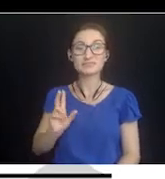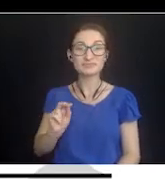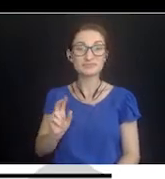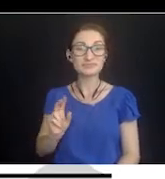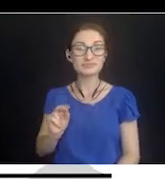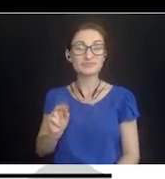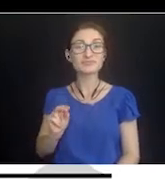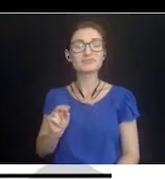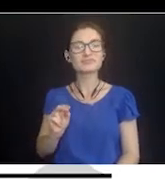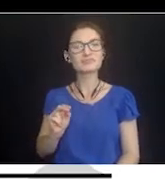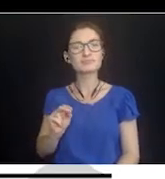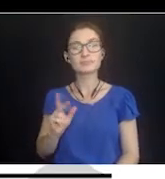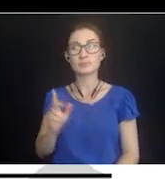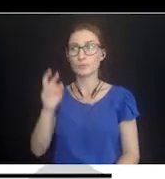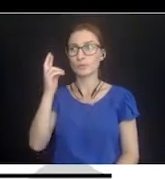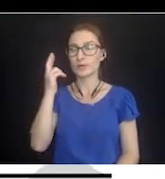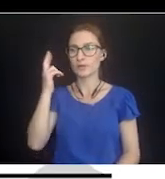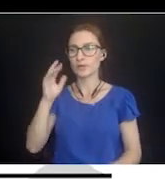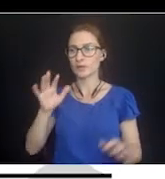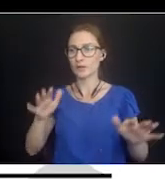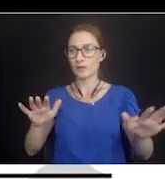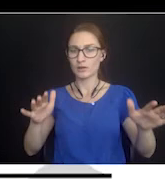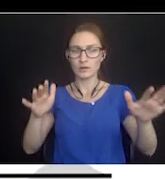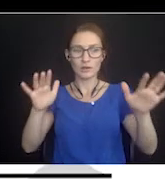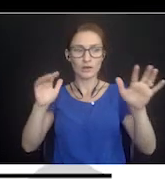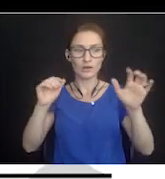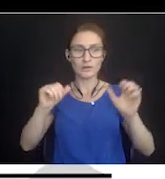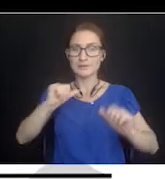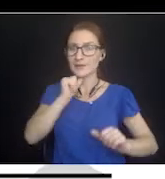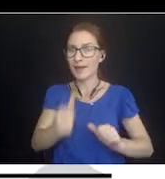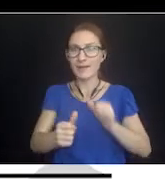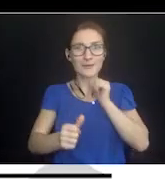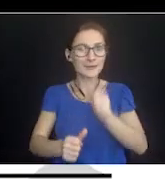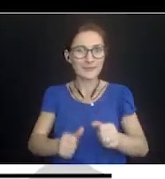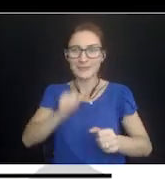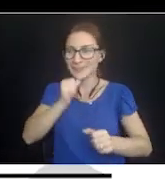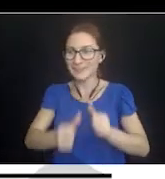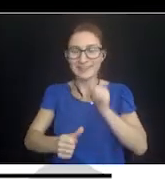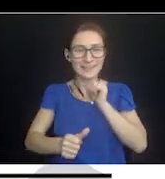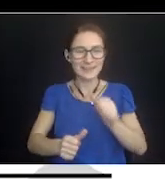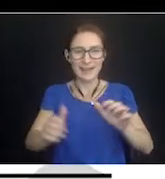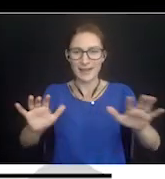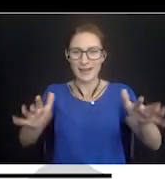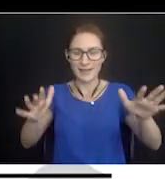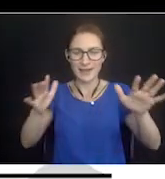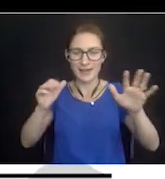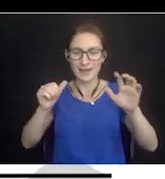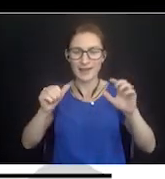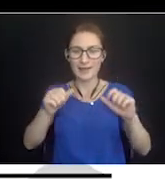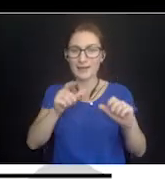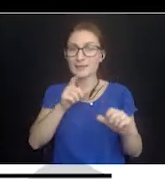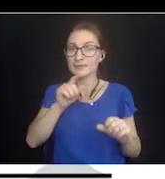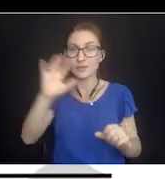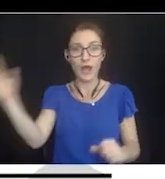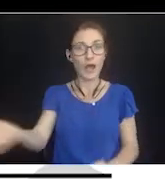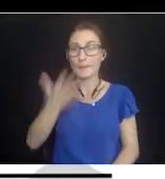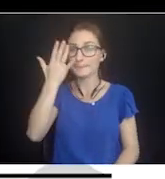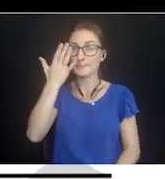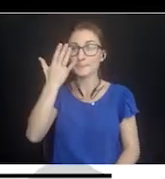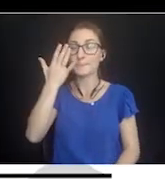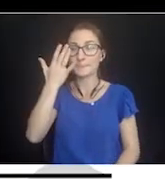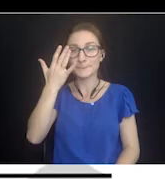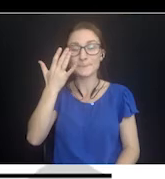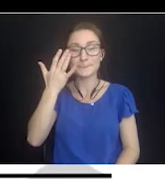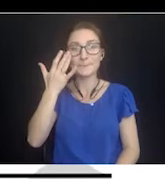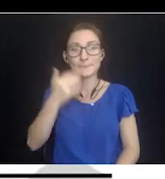your 30s and you start realizing, oh my God, this denial of my life that I was in